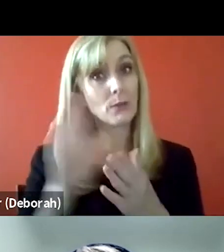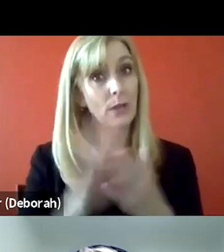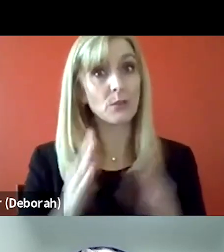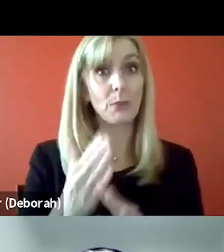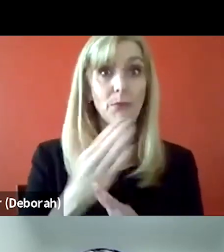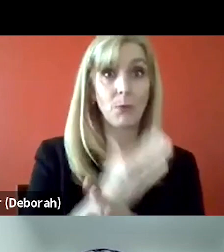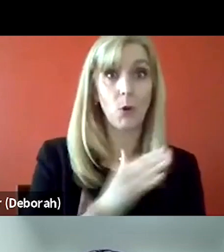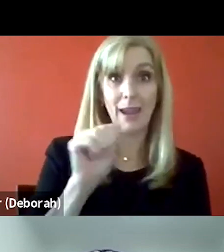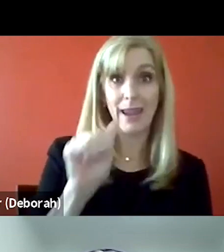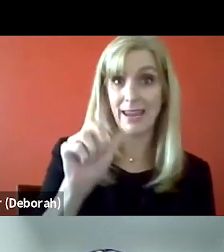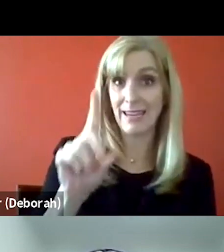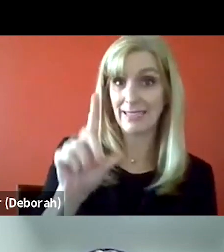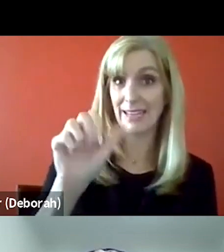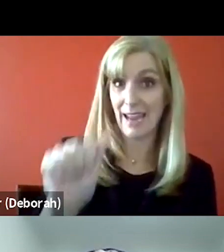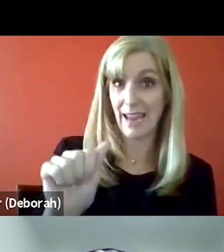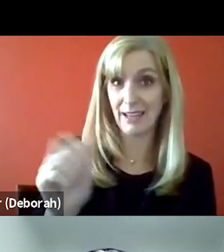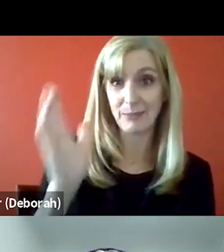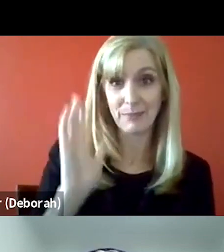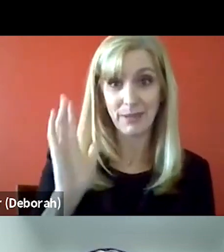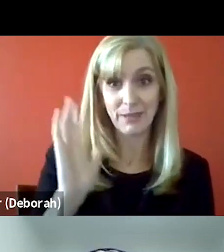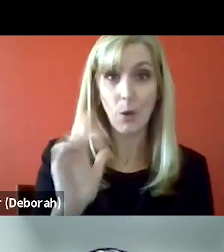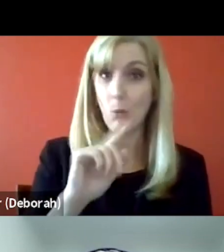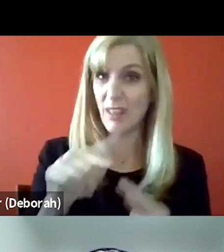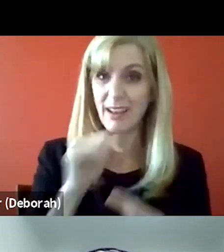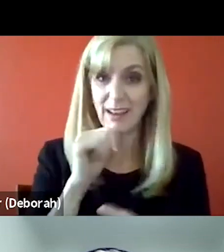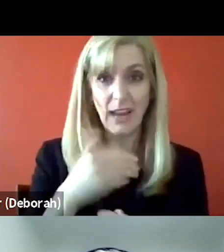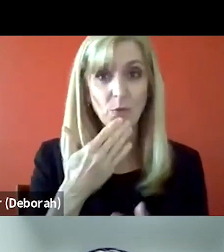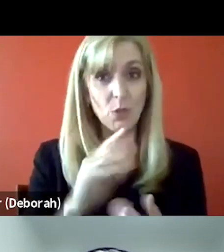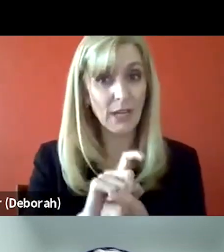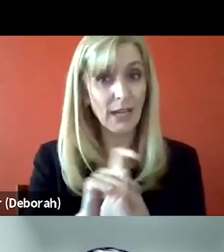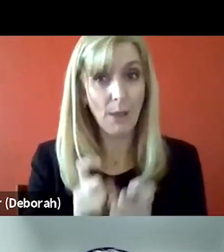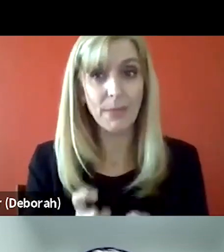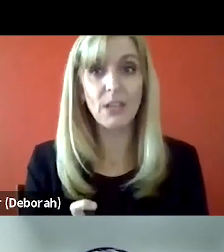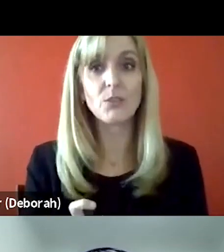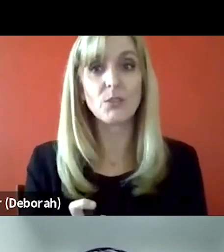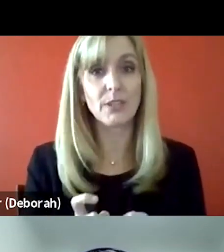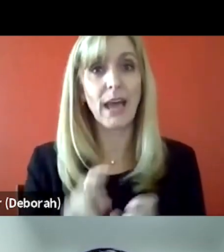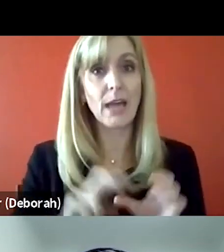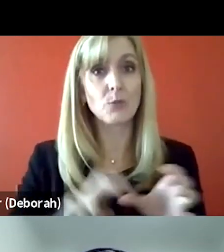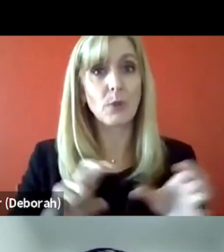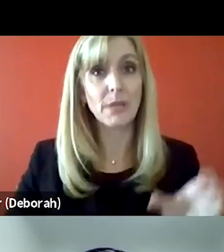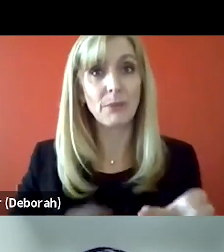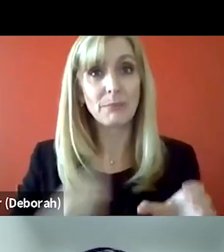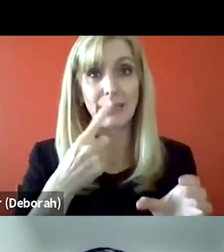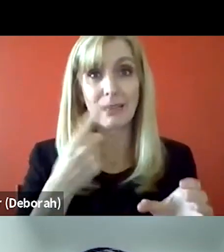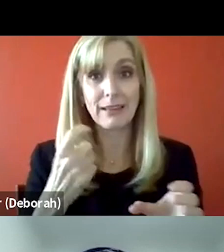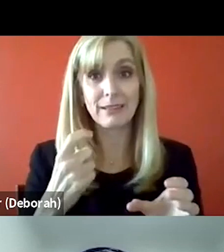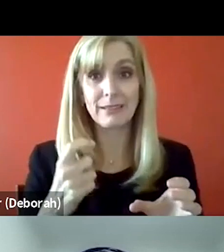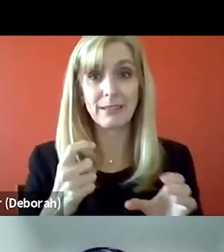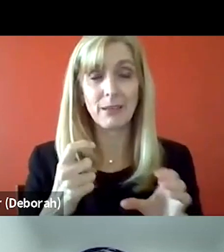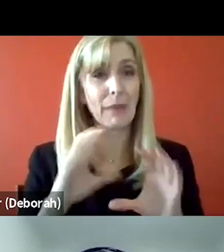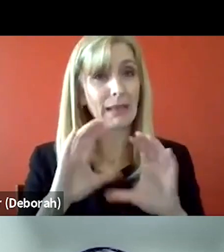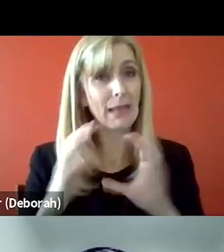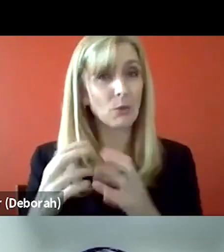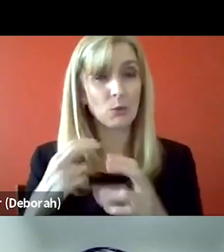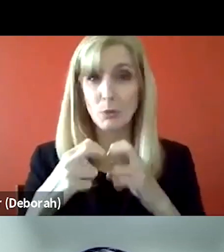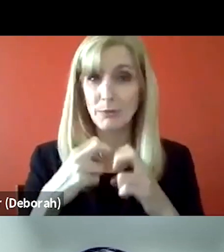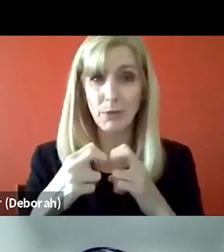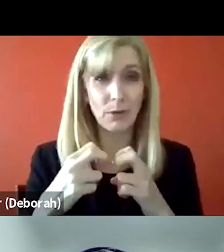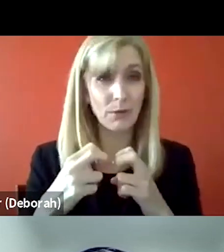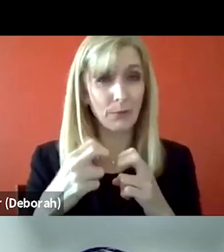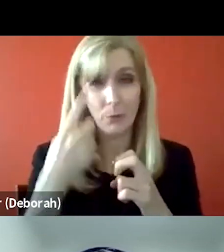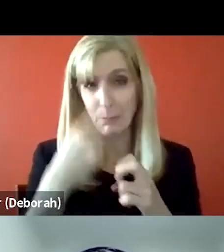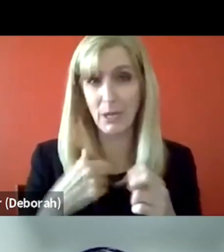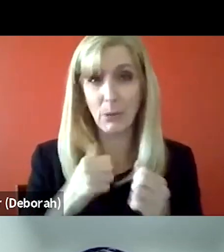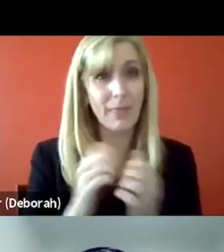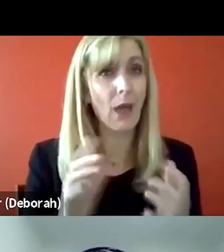And that was back in the days when they didn't have very good accommodations. I actually dropped out because my classes were becoming too difficult for me without